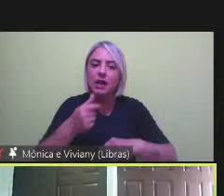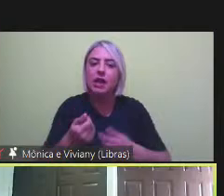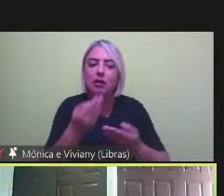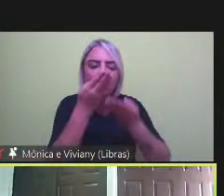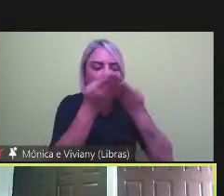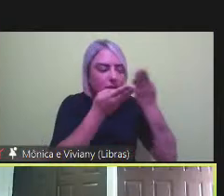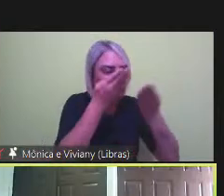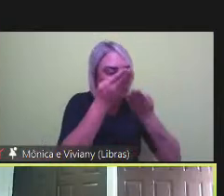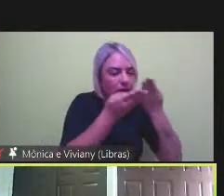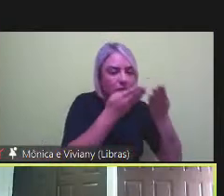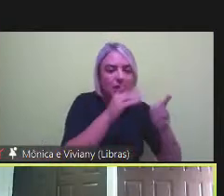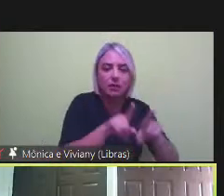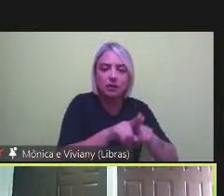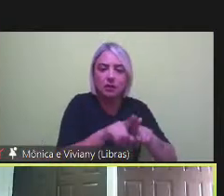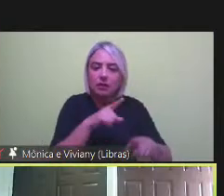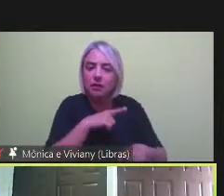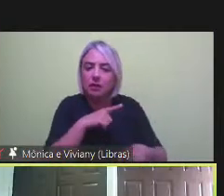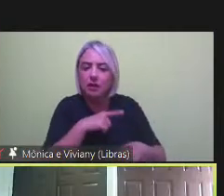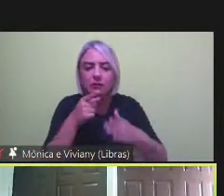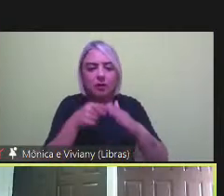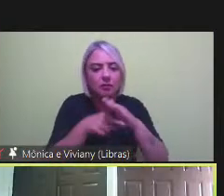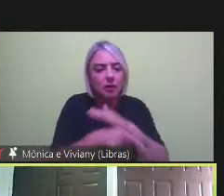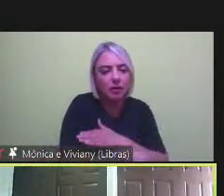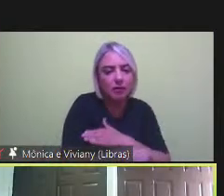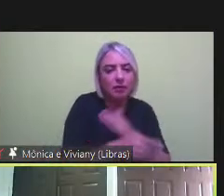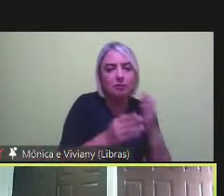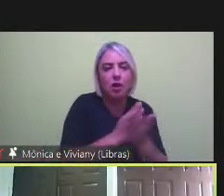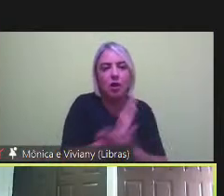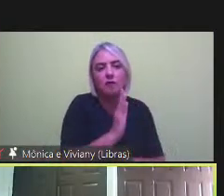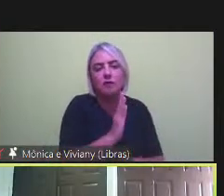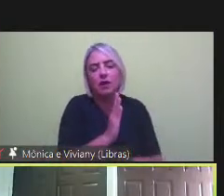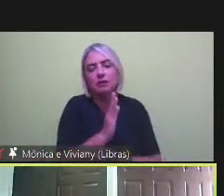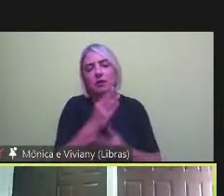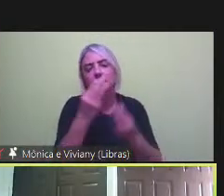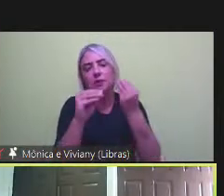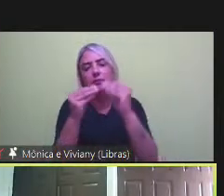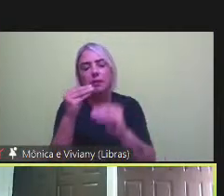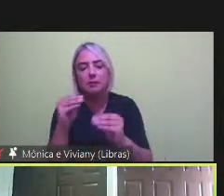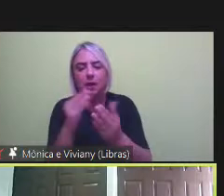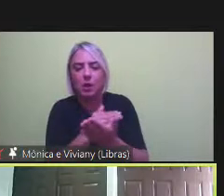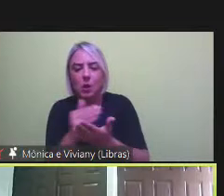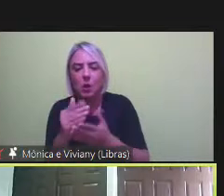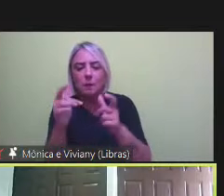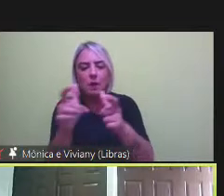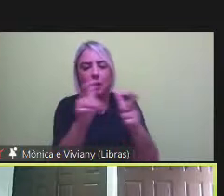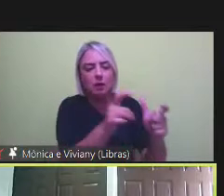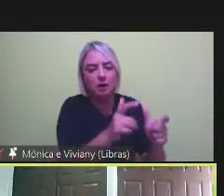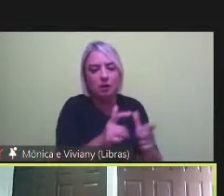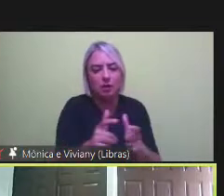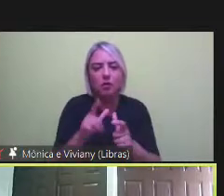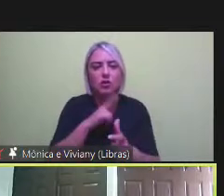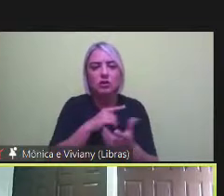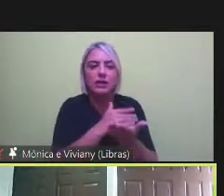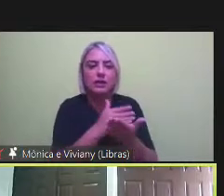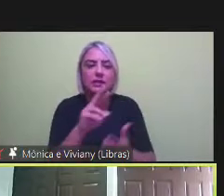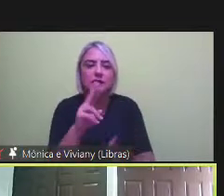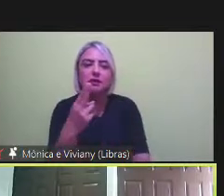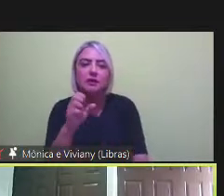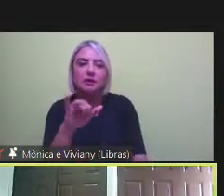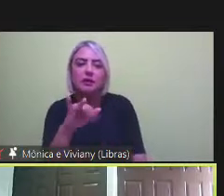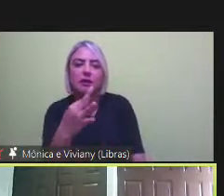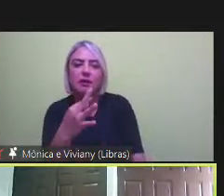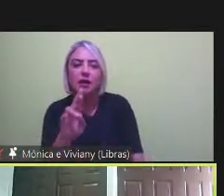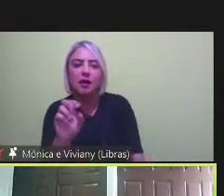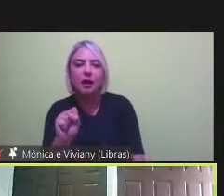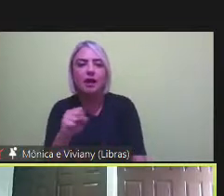and implementation commenced in the HEARTS sites. And important to note is that we made amendments to